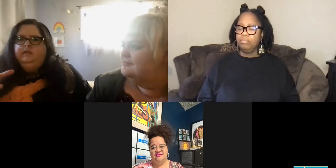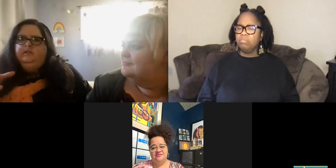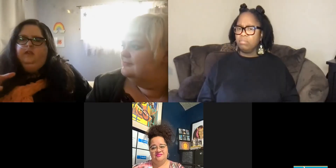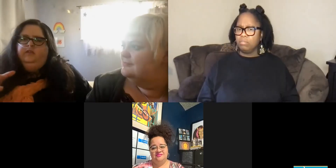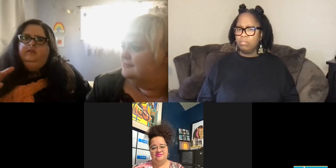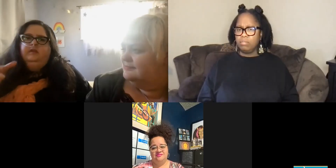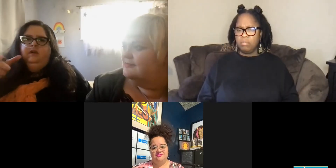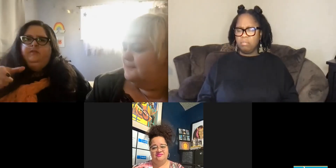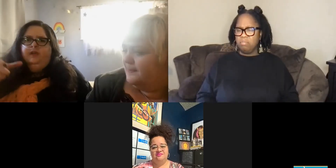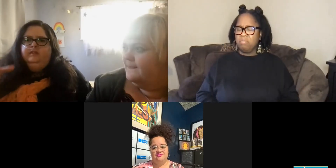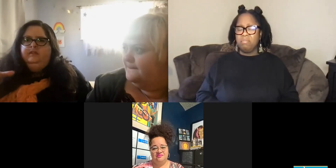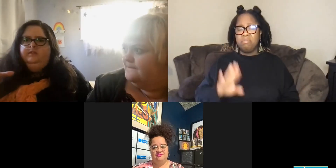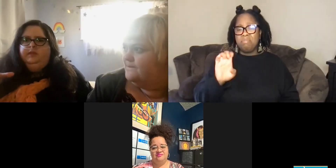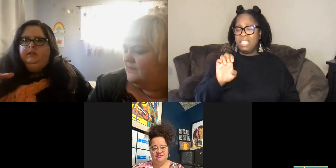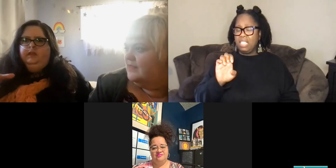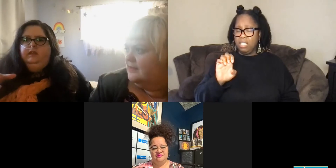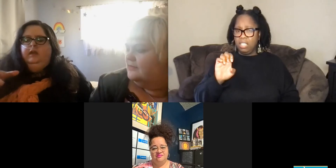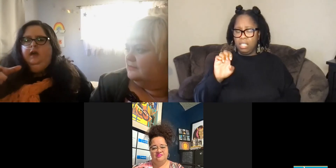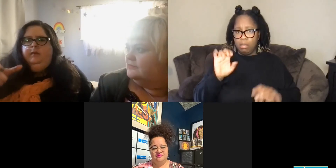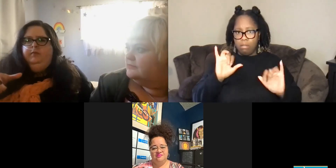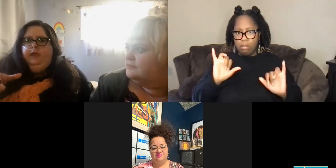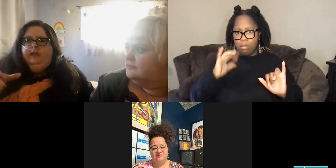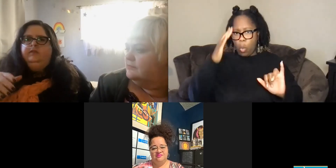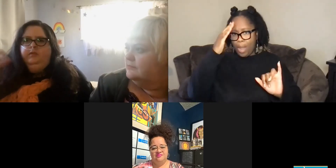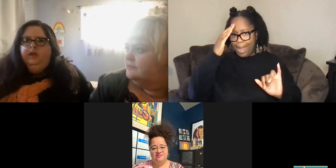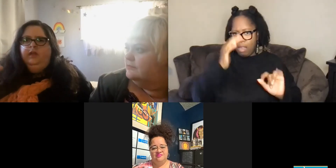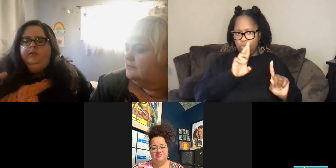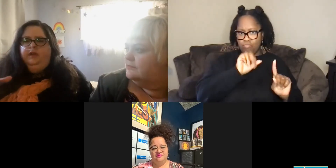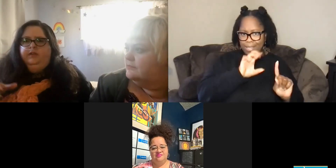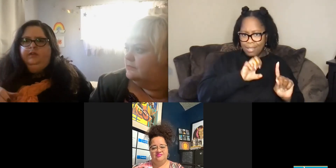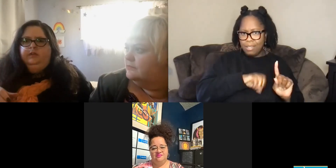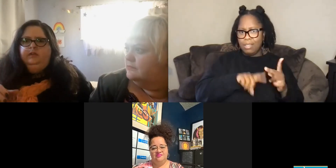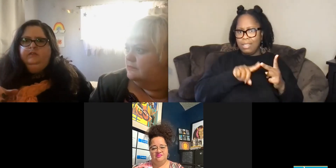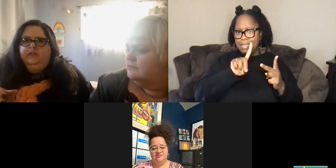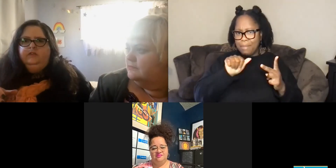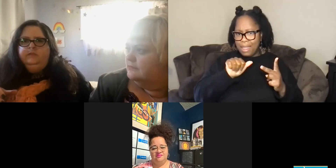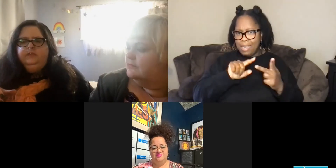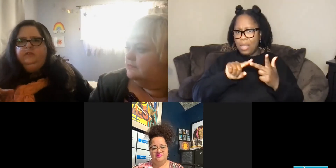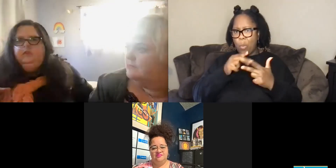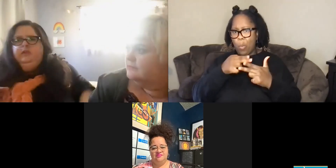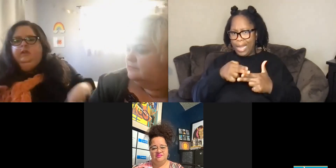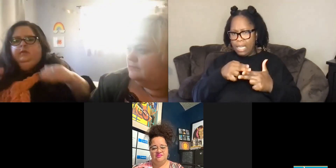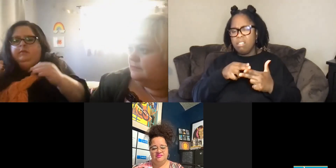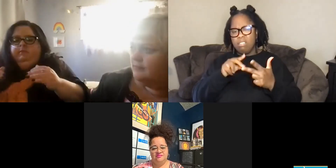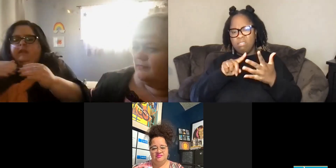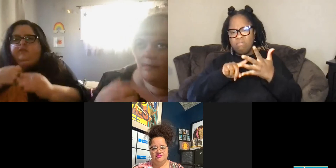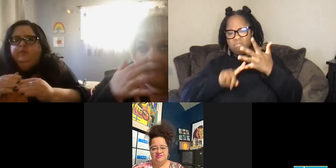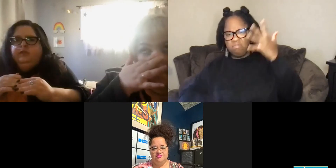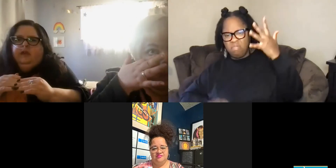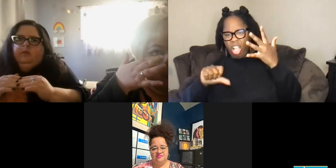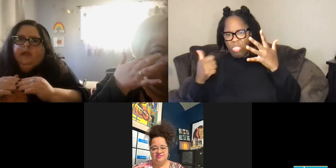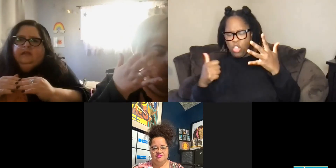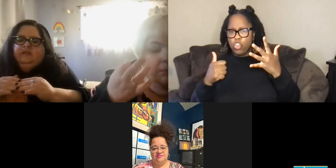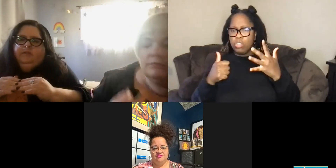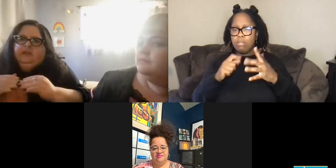of the intersection of race, disability, and weight, along with other intersections, but just making sure